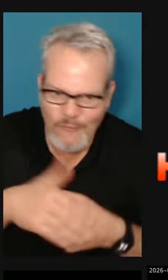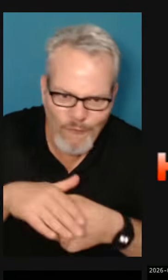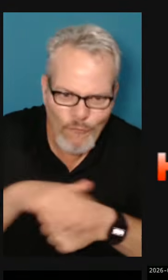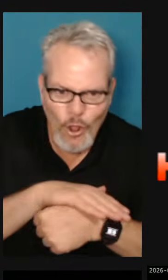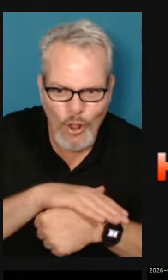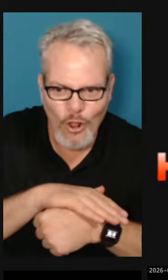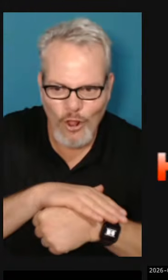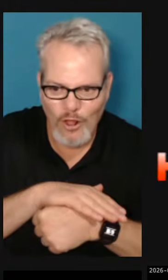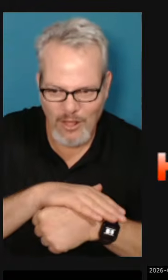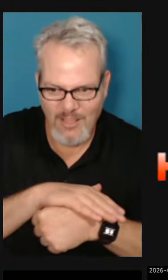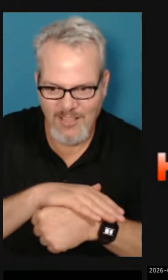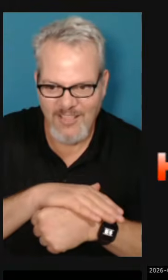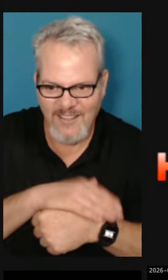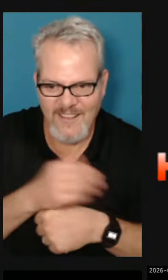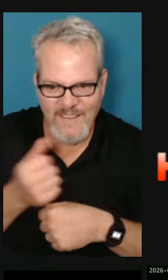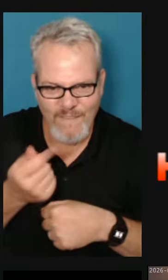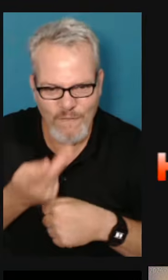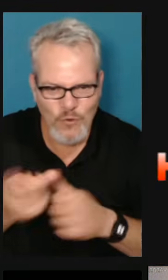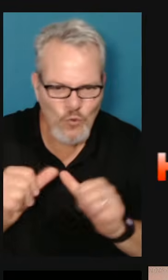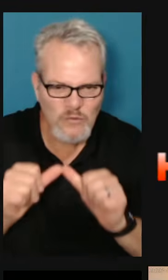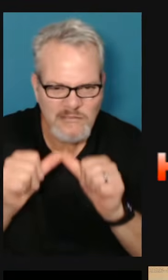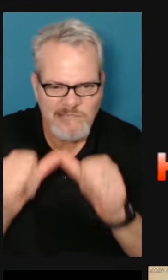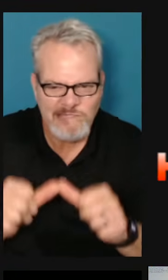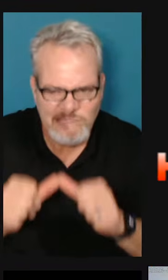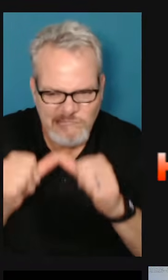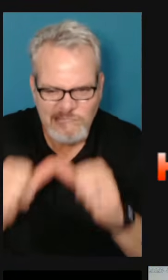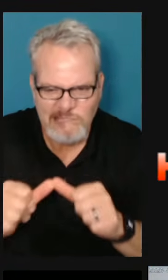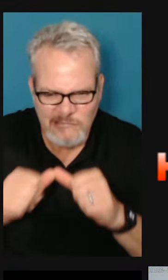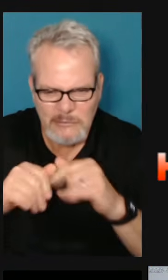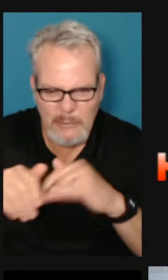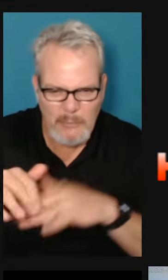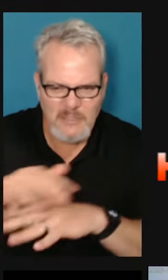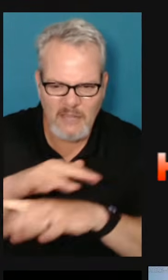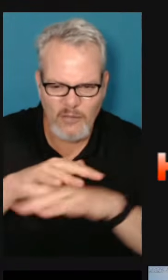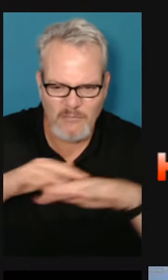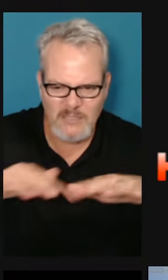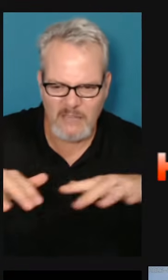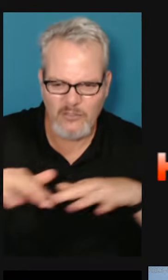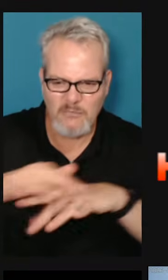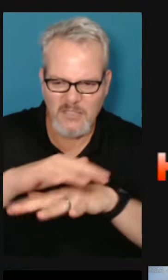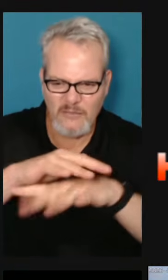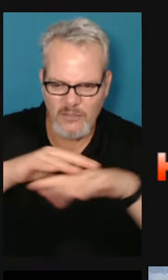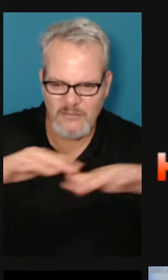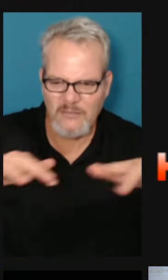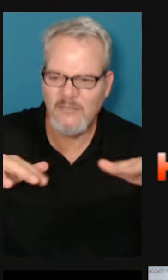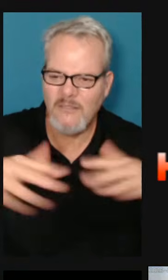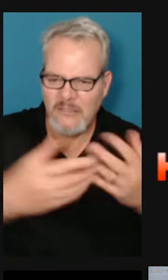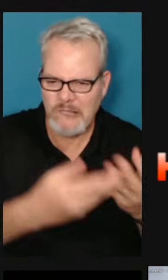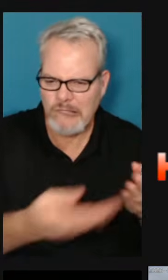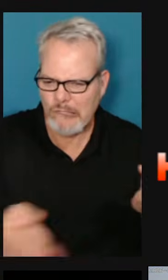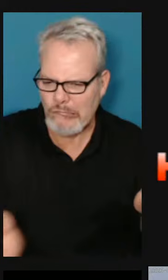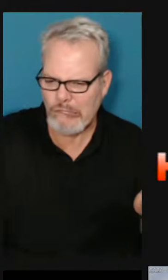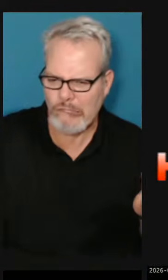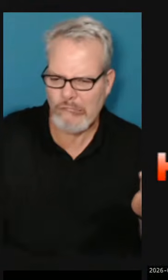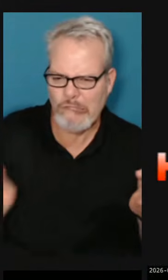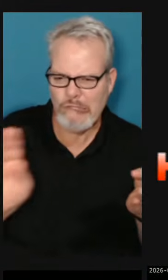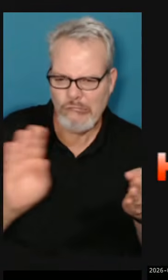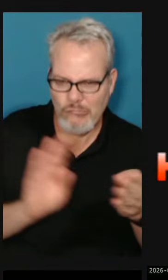A couple more continuing breakouts and overturning events there. And then come daytime, you can see this